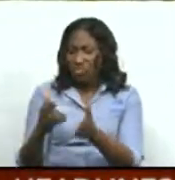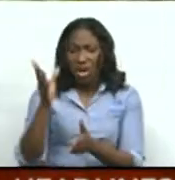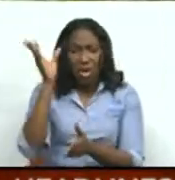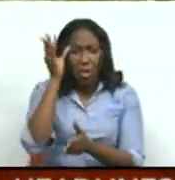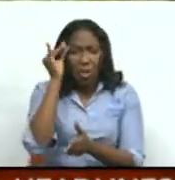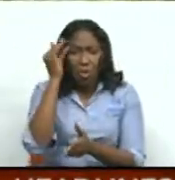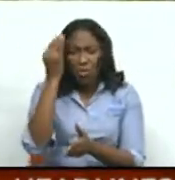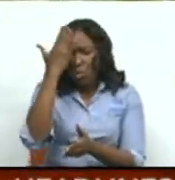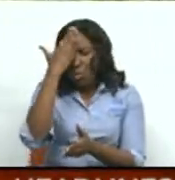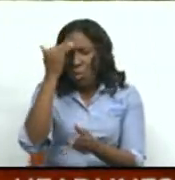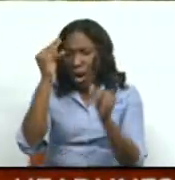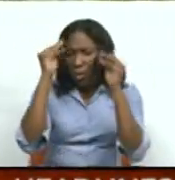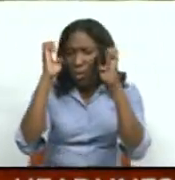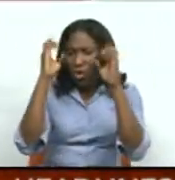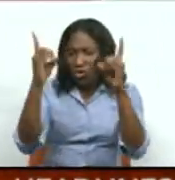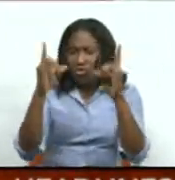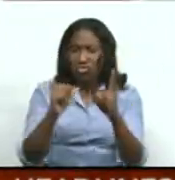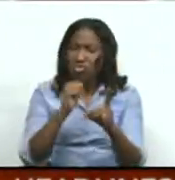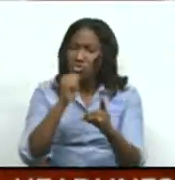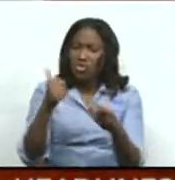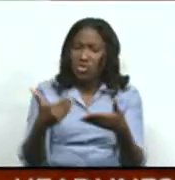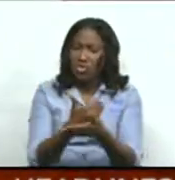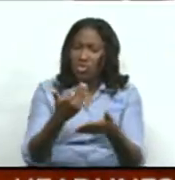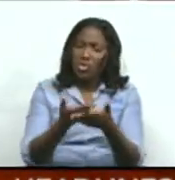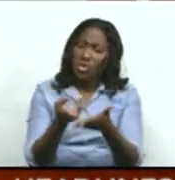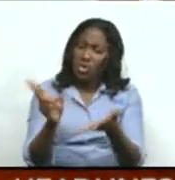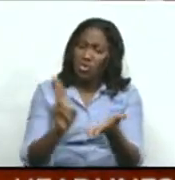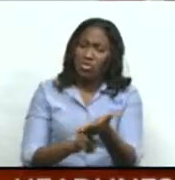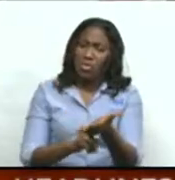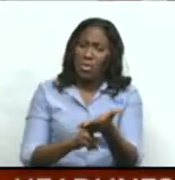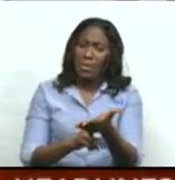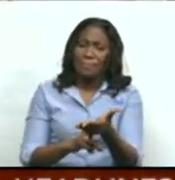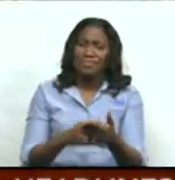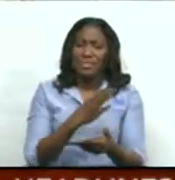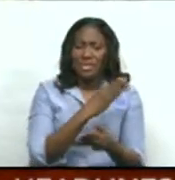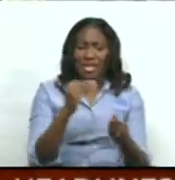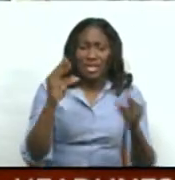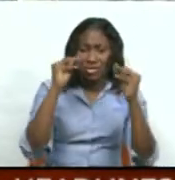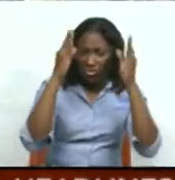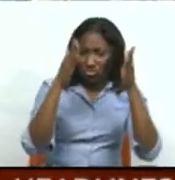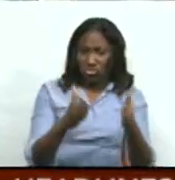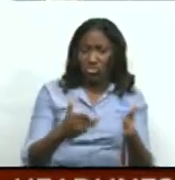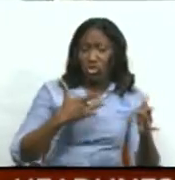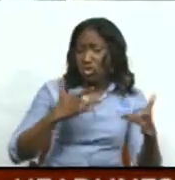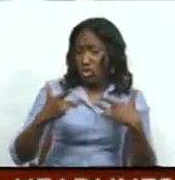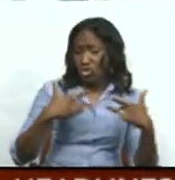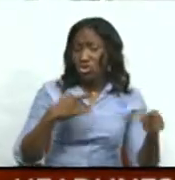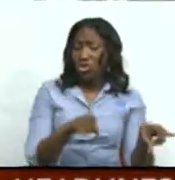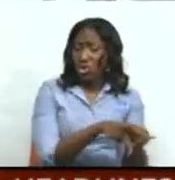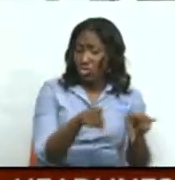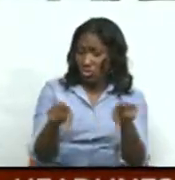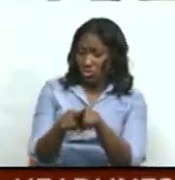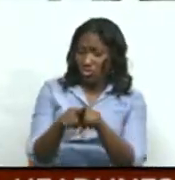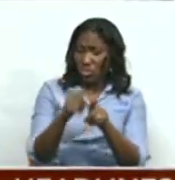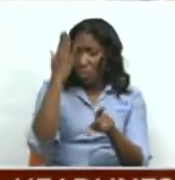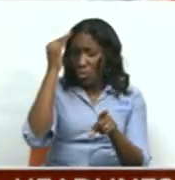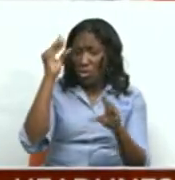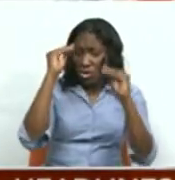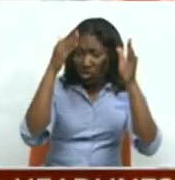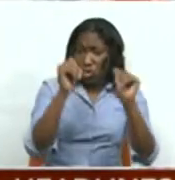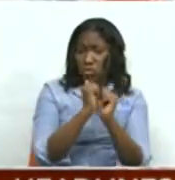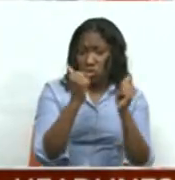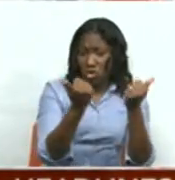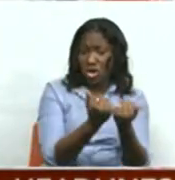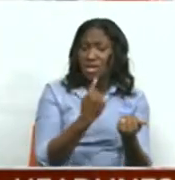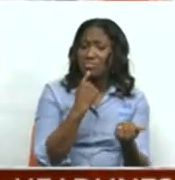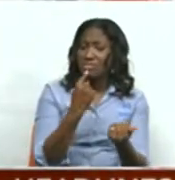Ministry after February 2nd. The absence is of concern to teachers as well, with Tutor telling CNC3 News that they